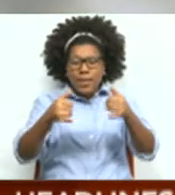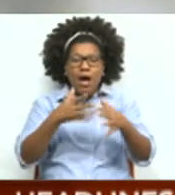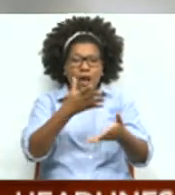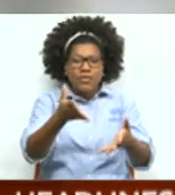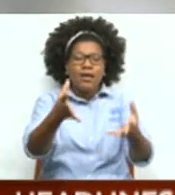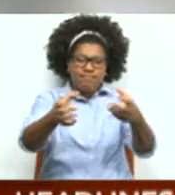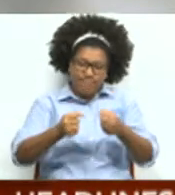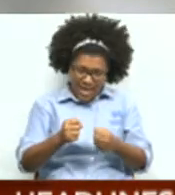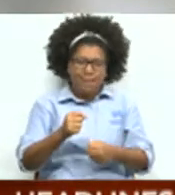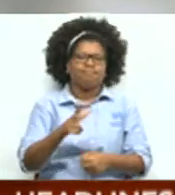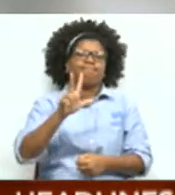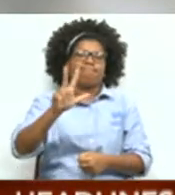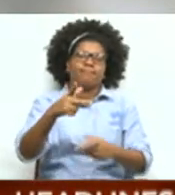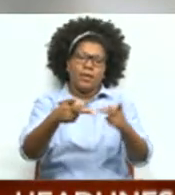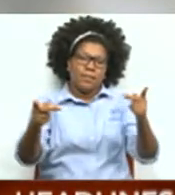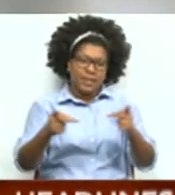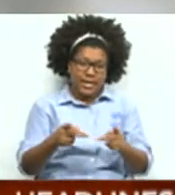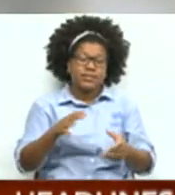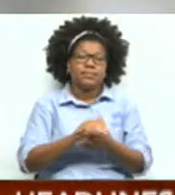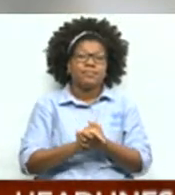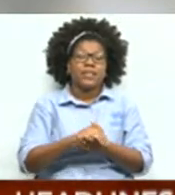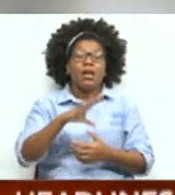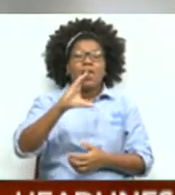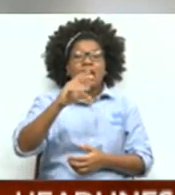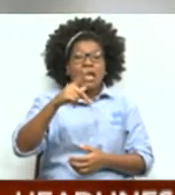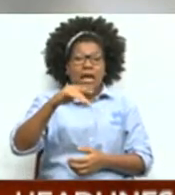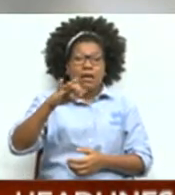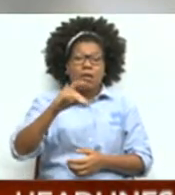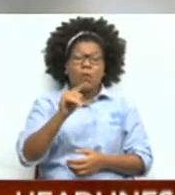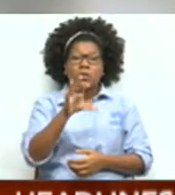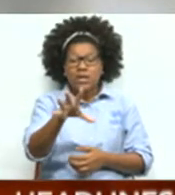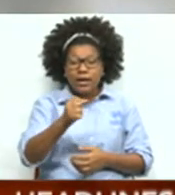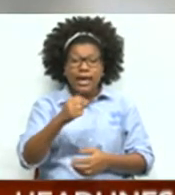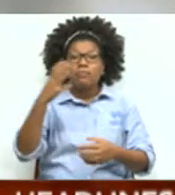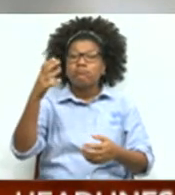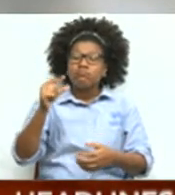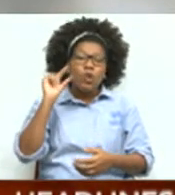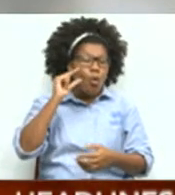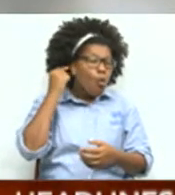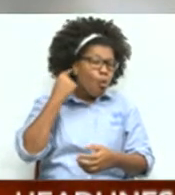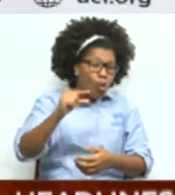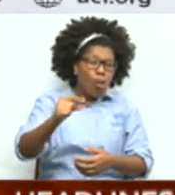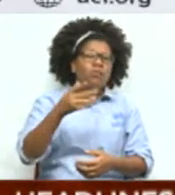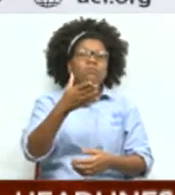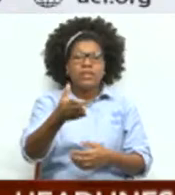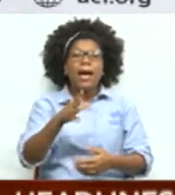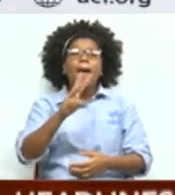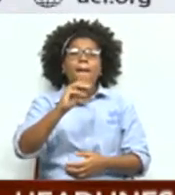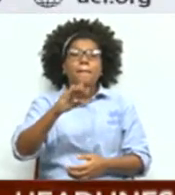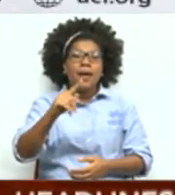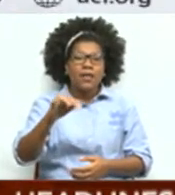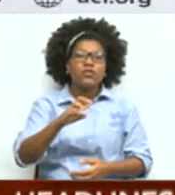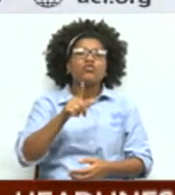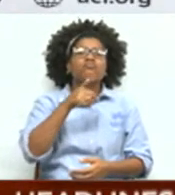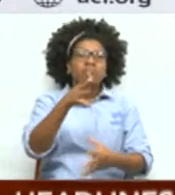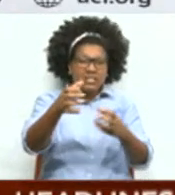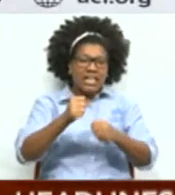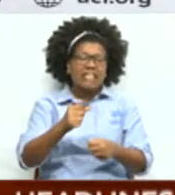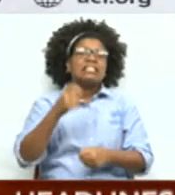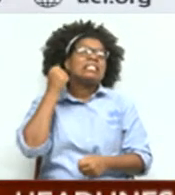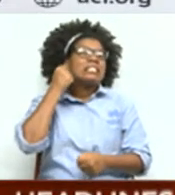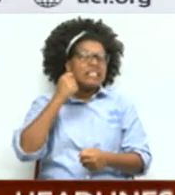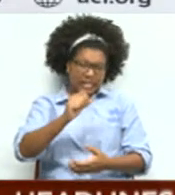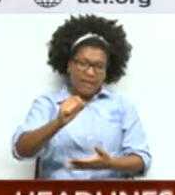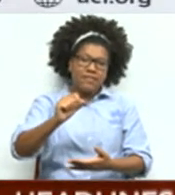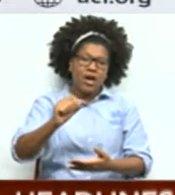Ota came from a ride down to capture gold against Australian Matthew Richardson, who took the silver. In the semifinals, Paul was